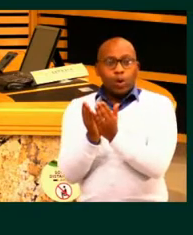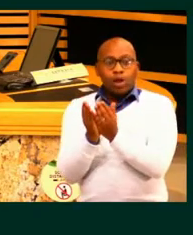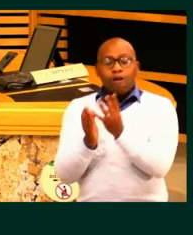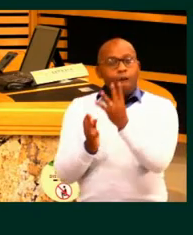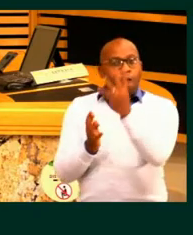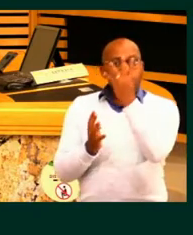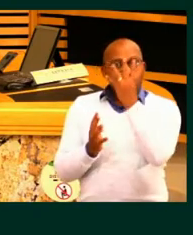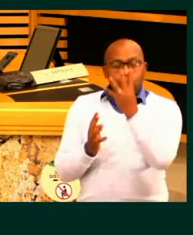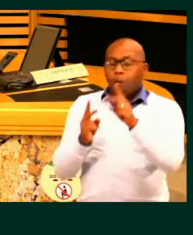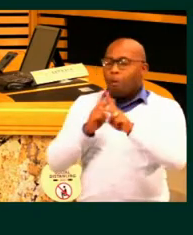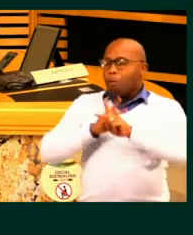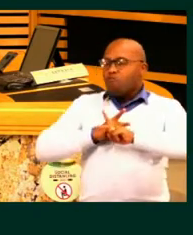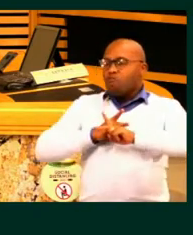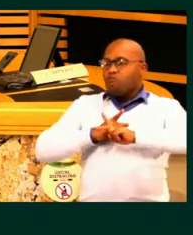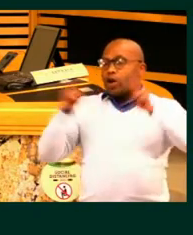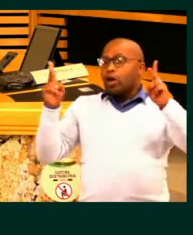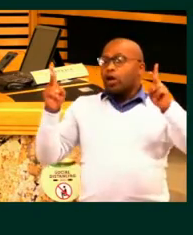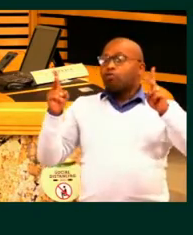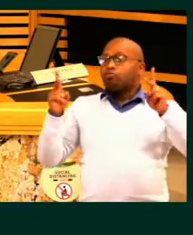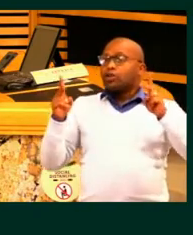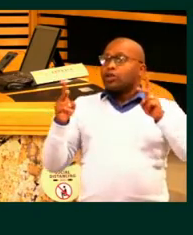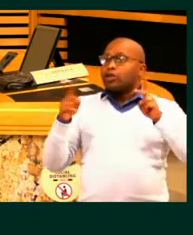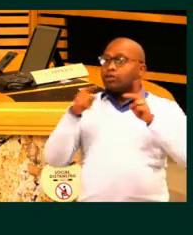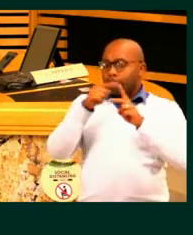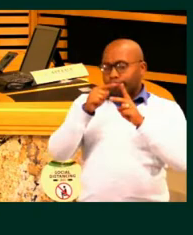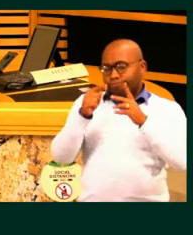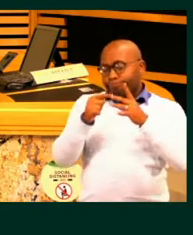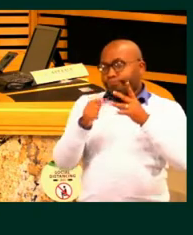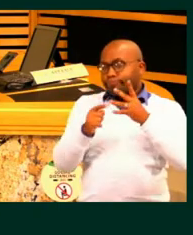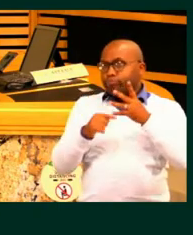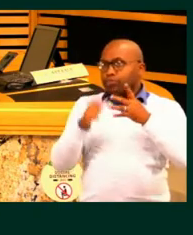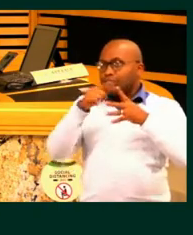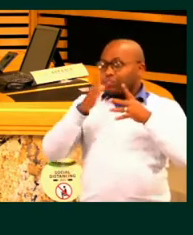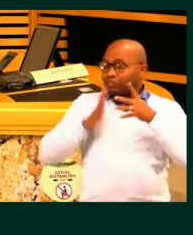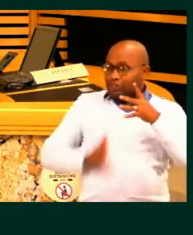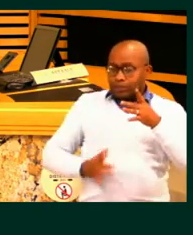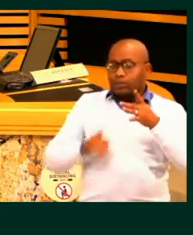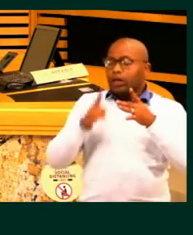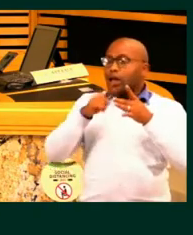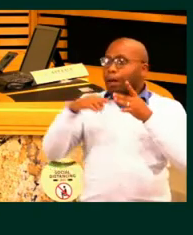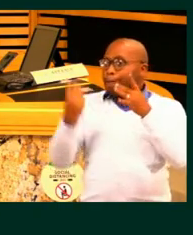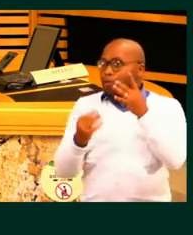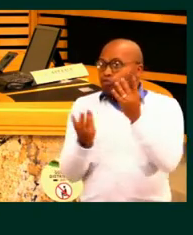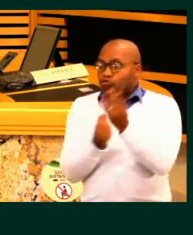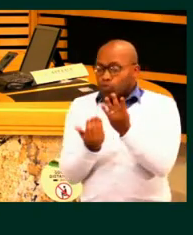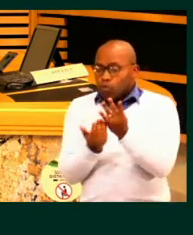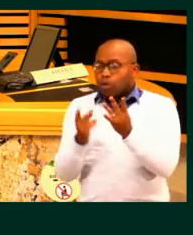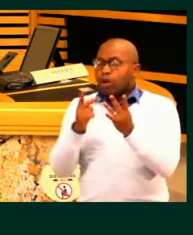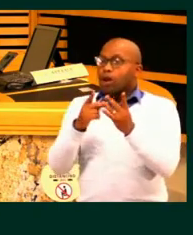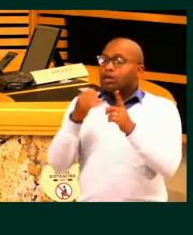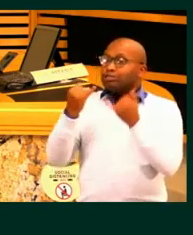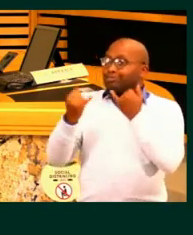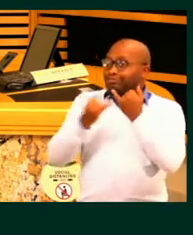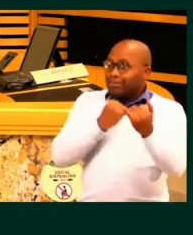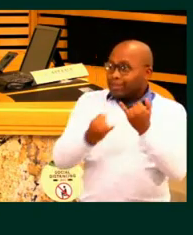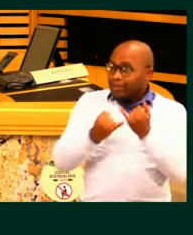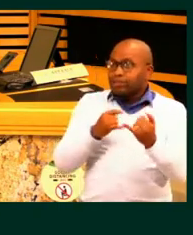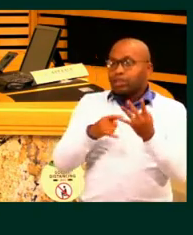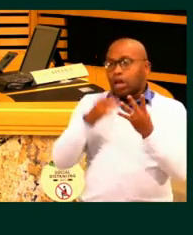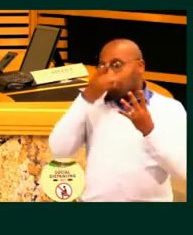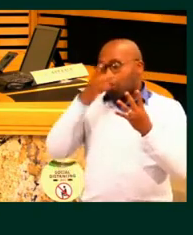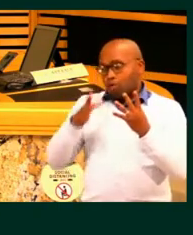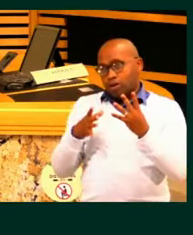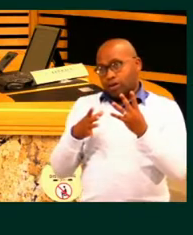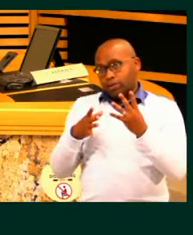Africa are physical violence corporal punishment bullying and sexual violence